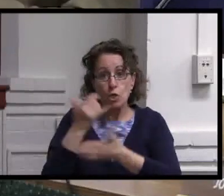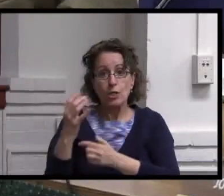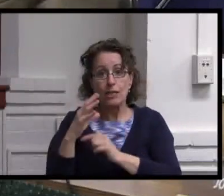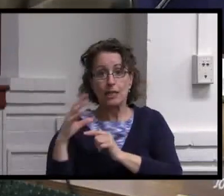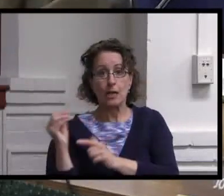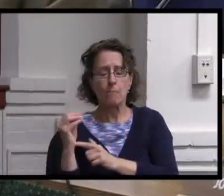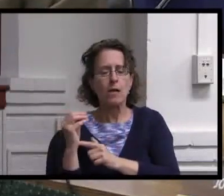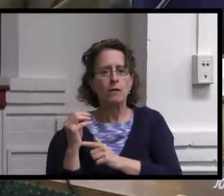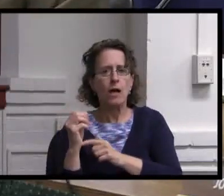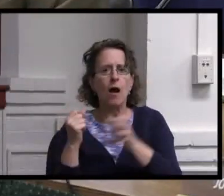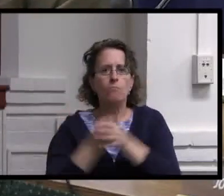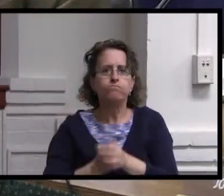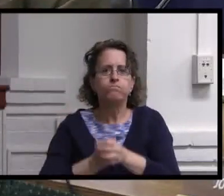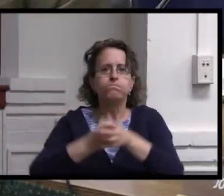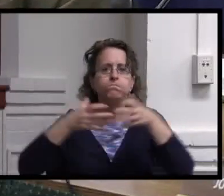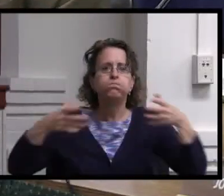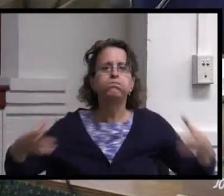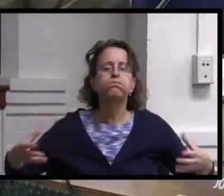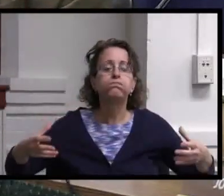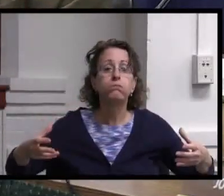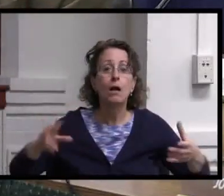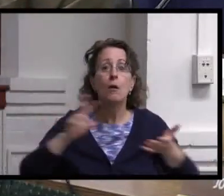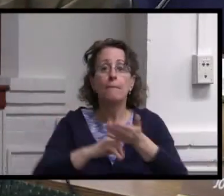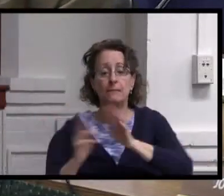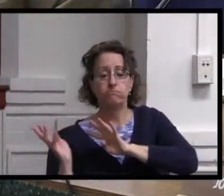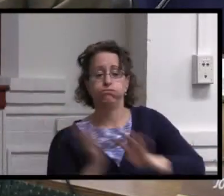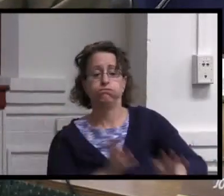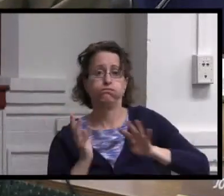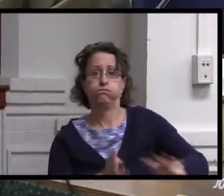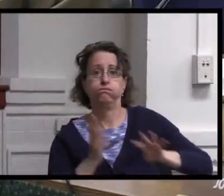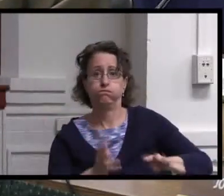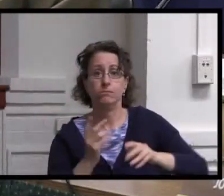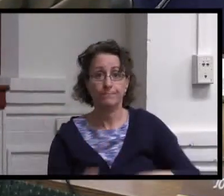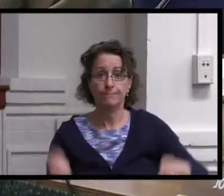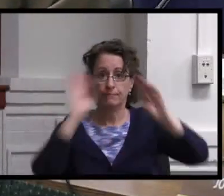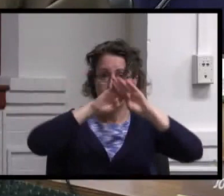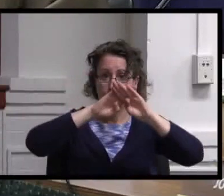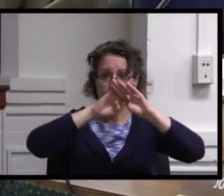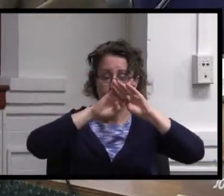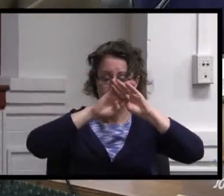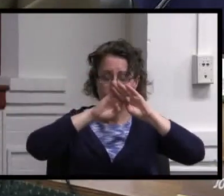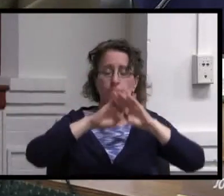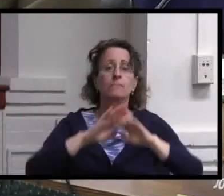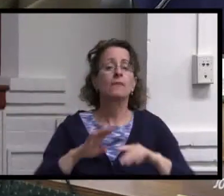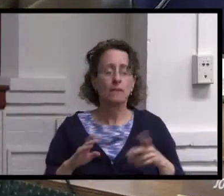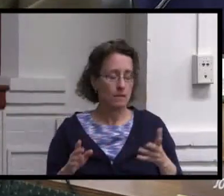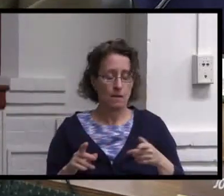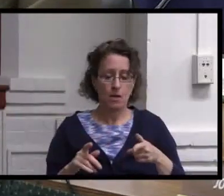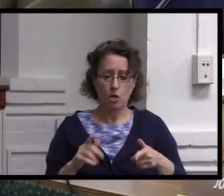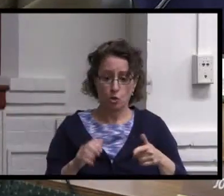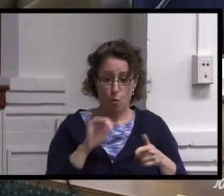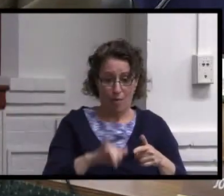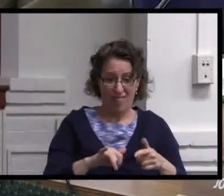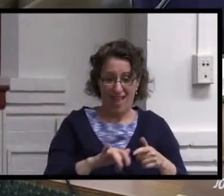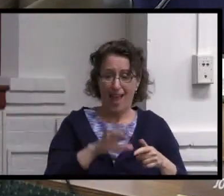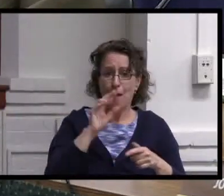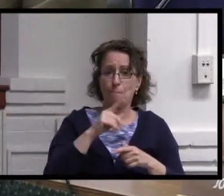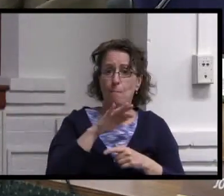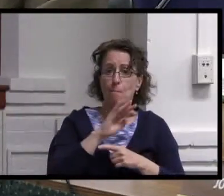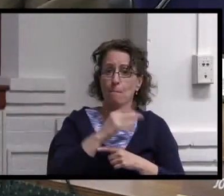volume of sewage that's handled at the pump station, and also created a need to expand the pump station for the future.